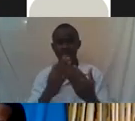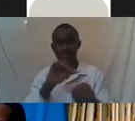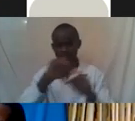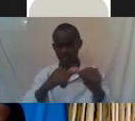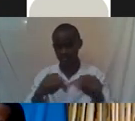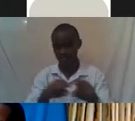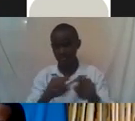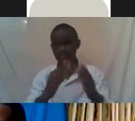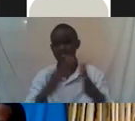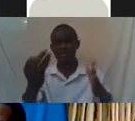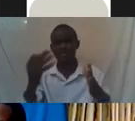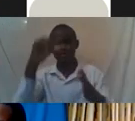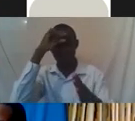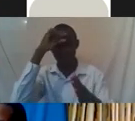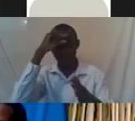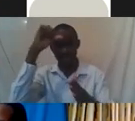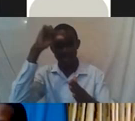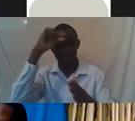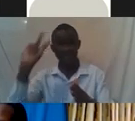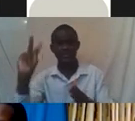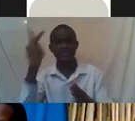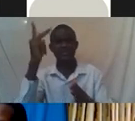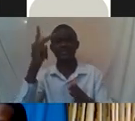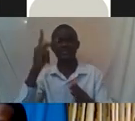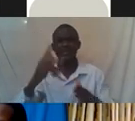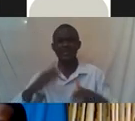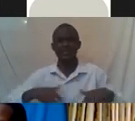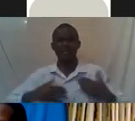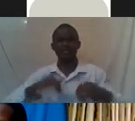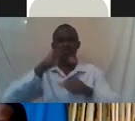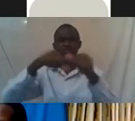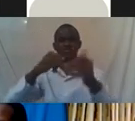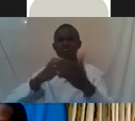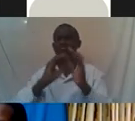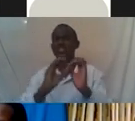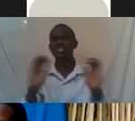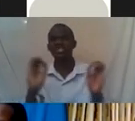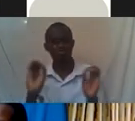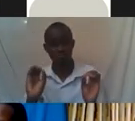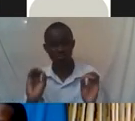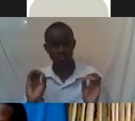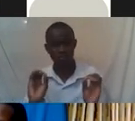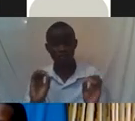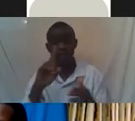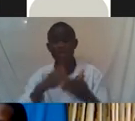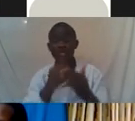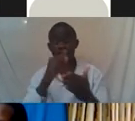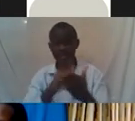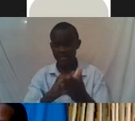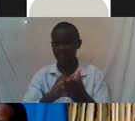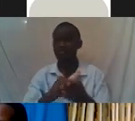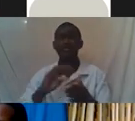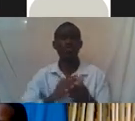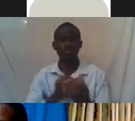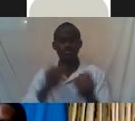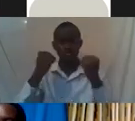of government, because Kenyans are really unhappy about this. But what you're saying is that we need to be bold. If we are